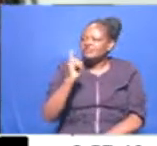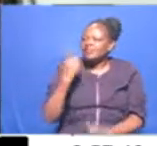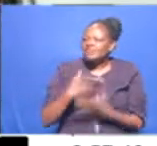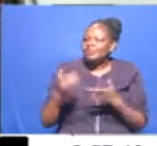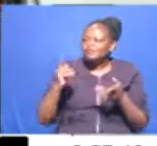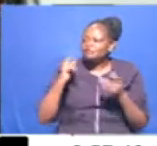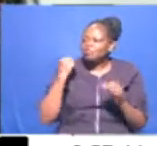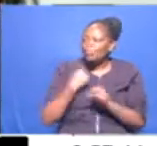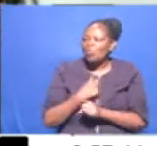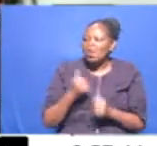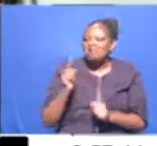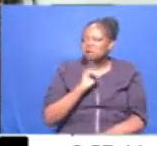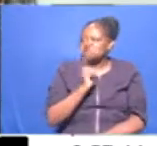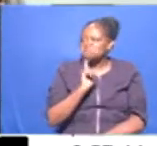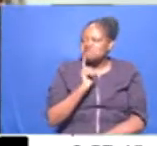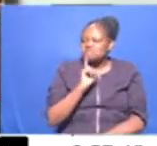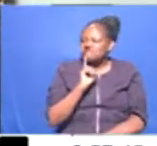work out.